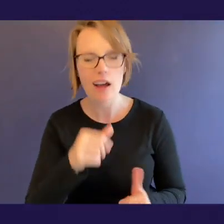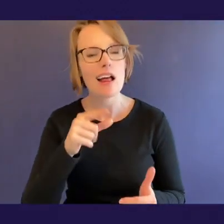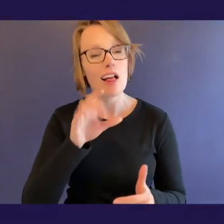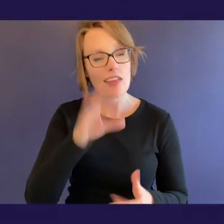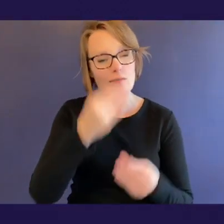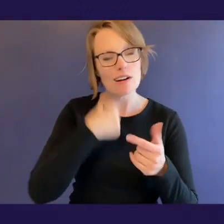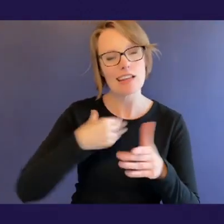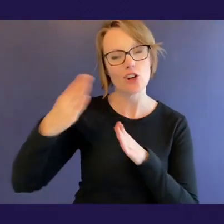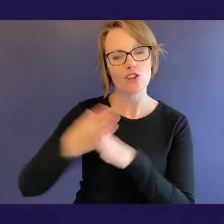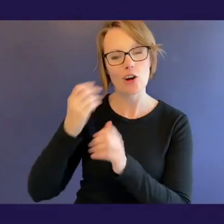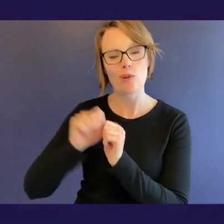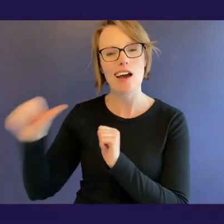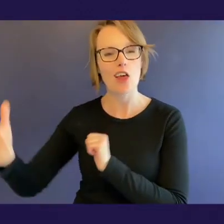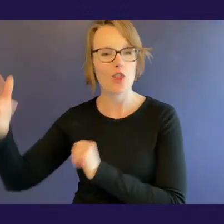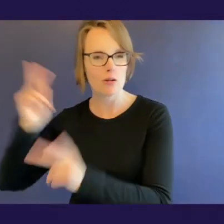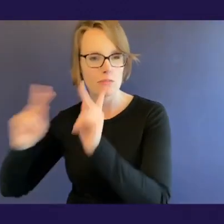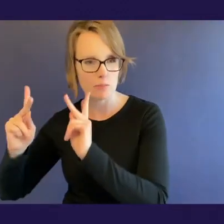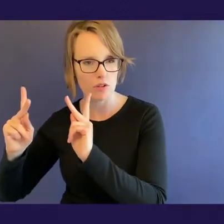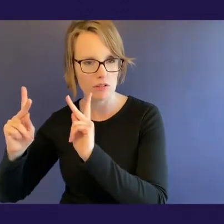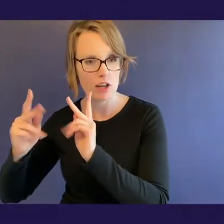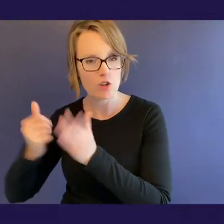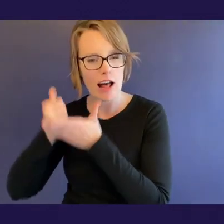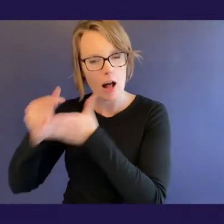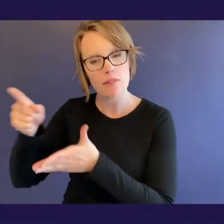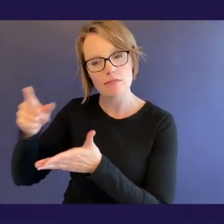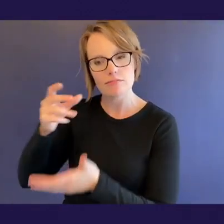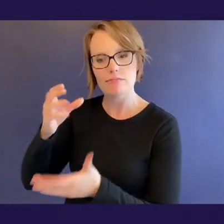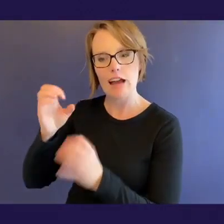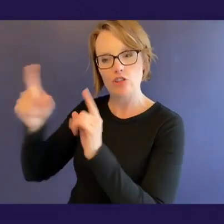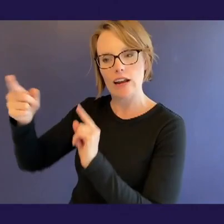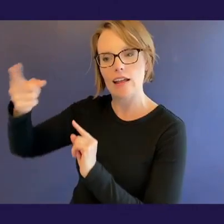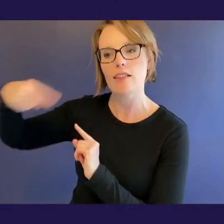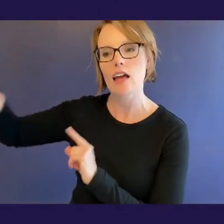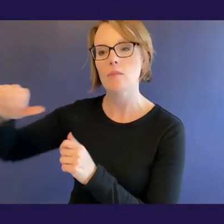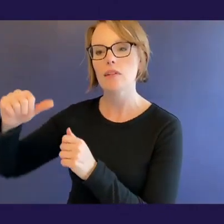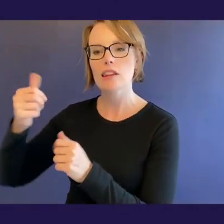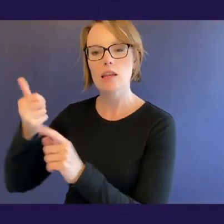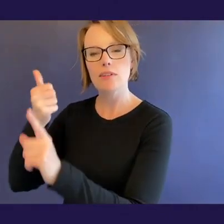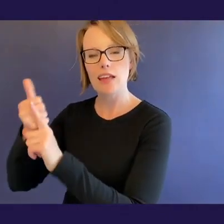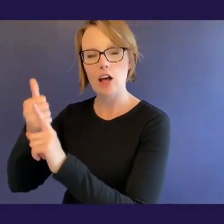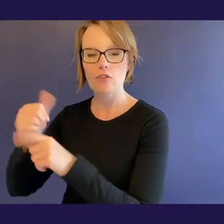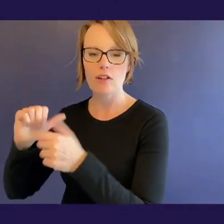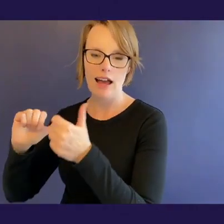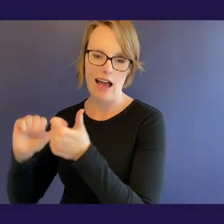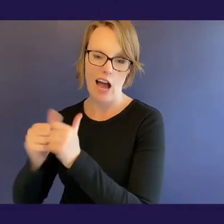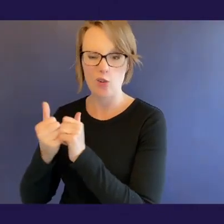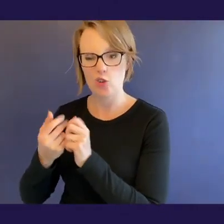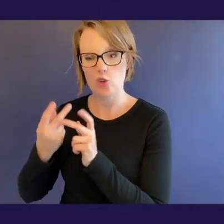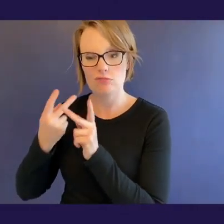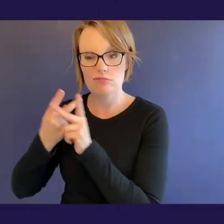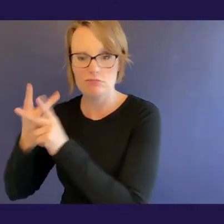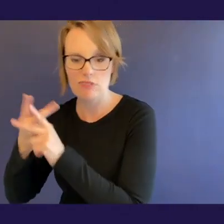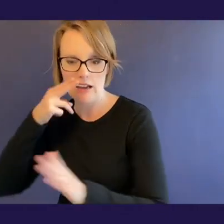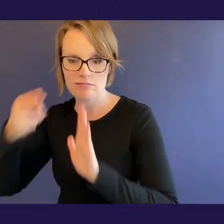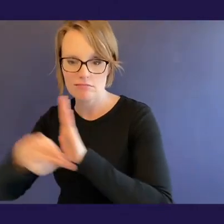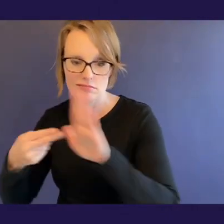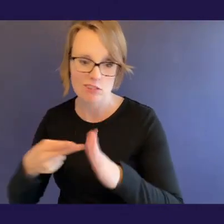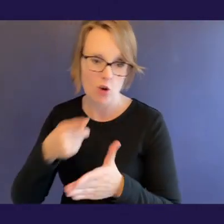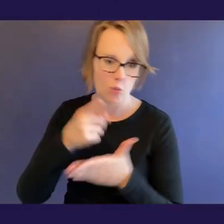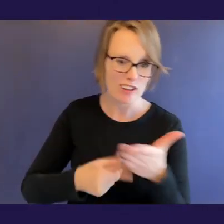that are out there as we think through kind of what strategies we can use at the individual and informational level.